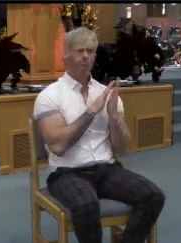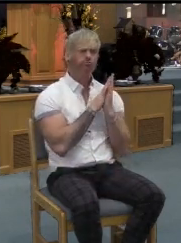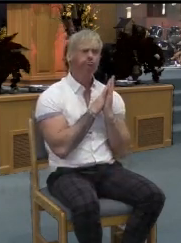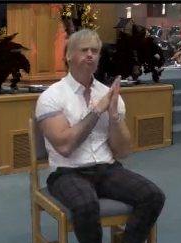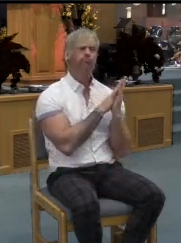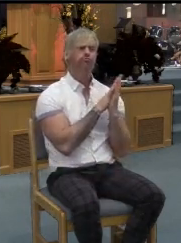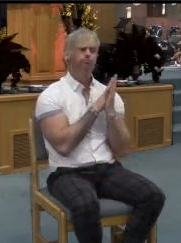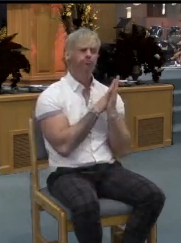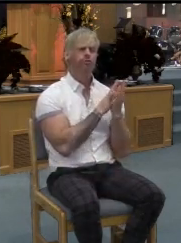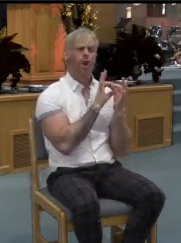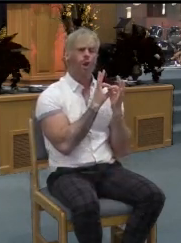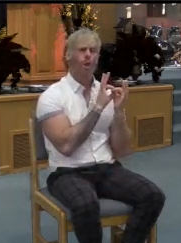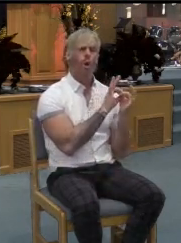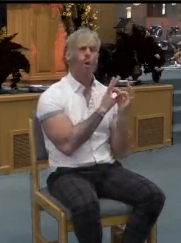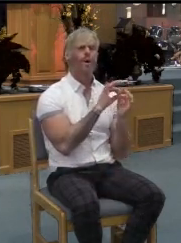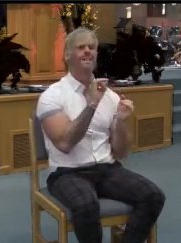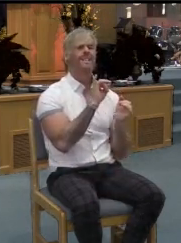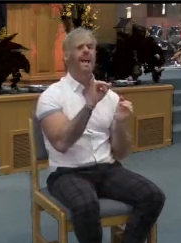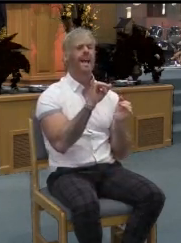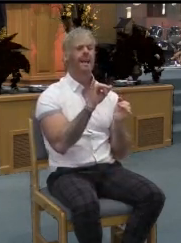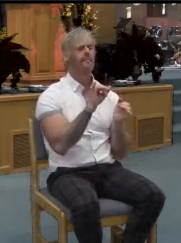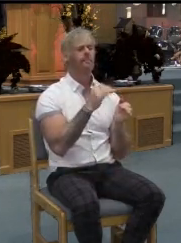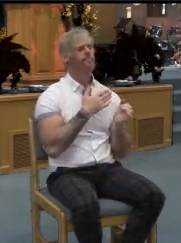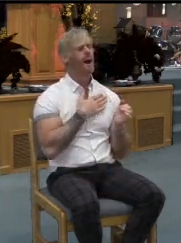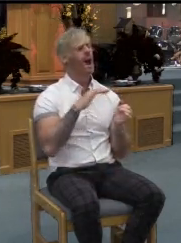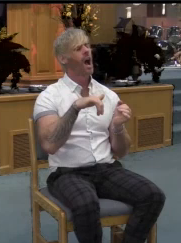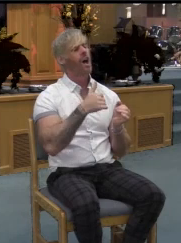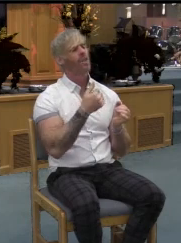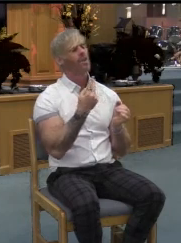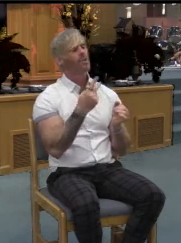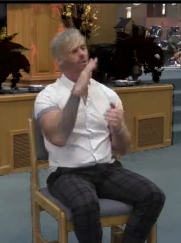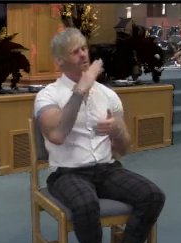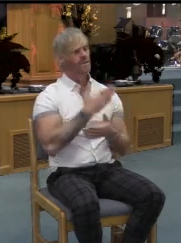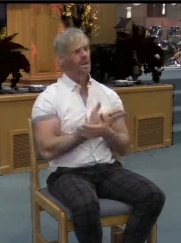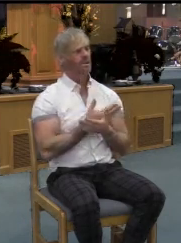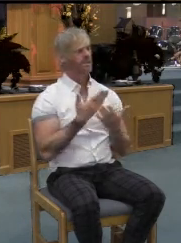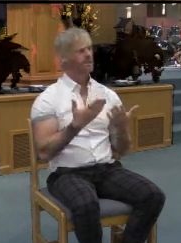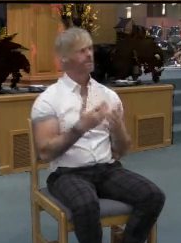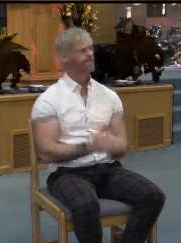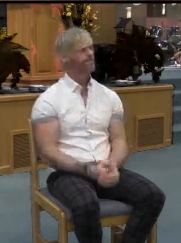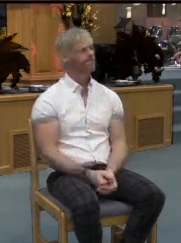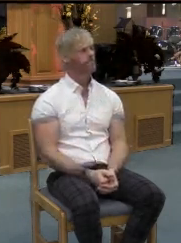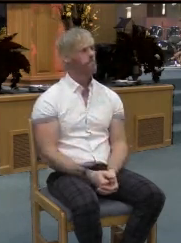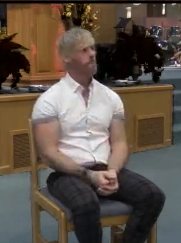two sons, Andrew and Benjamin, we're all close. I said, Joseph, I don't want to sound like I'm,